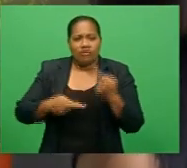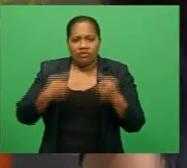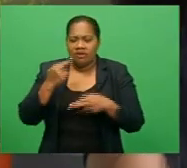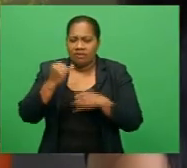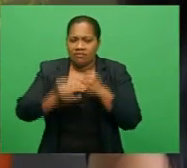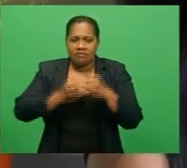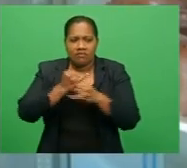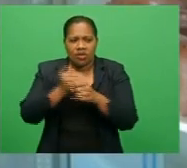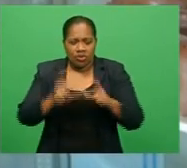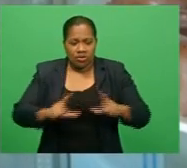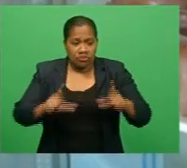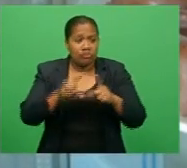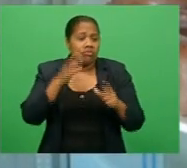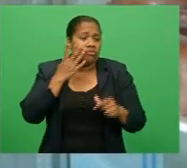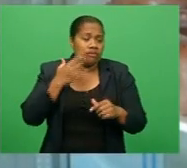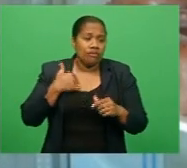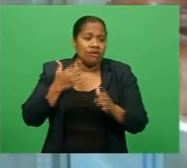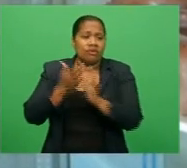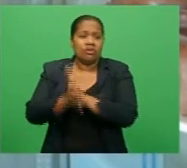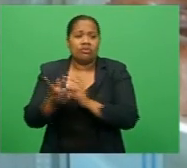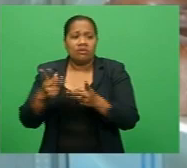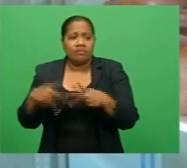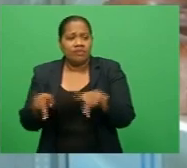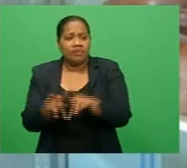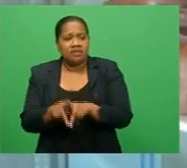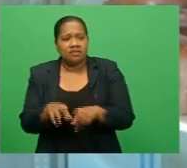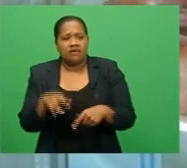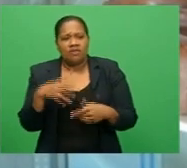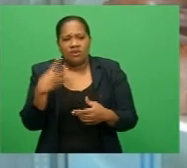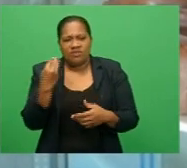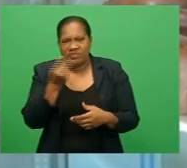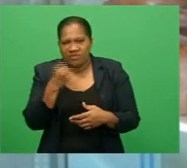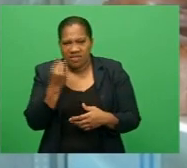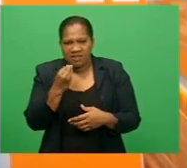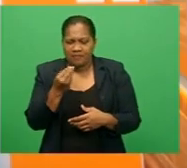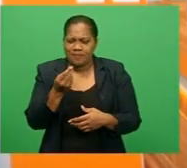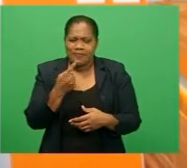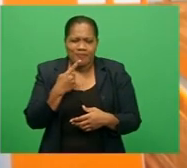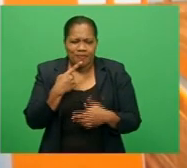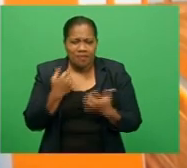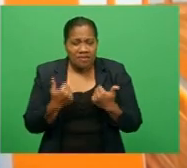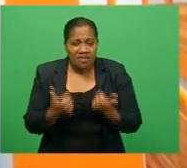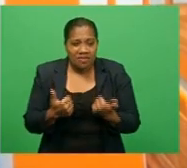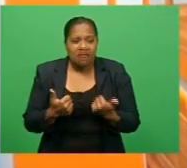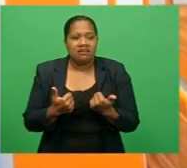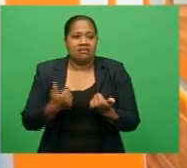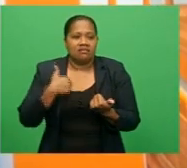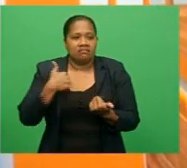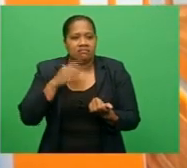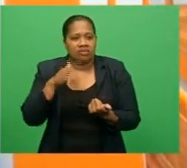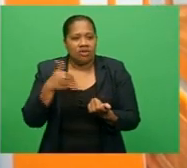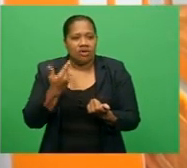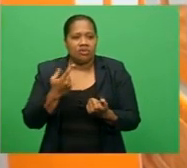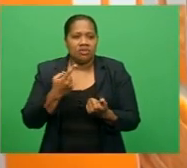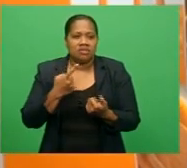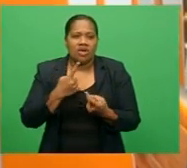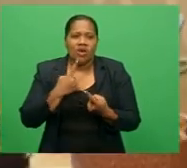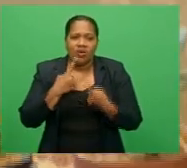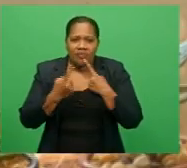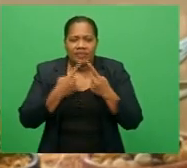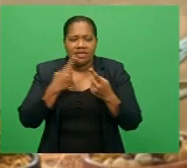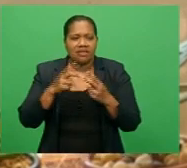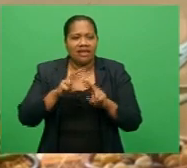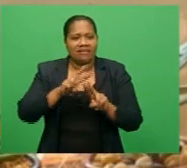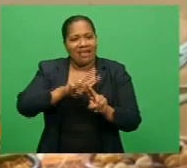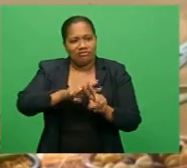went to a place to have a meal, if it was, tasty, delicious, I always had commented